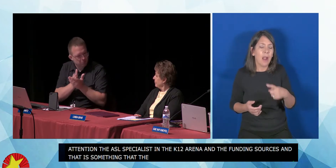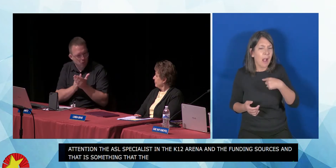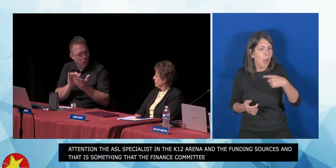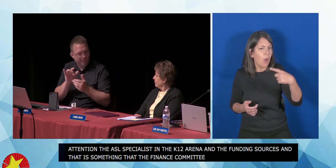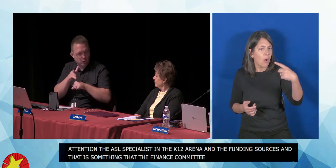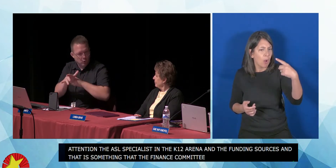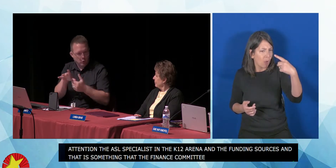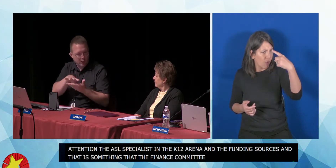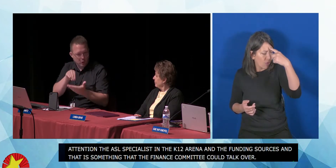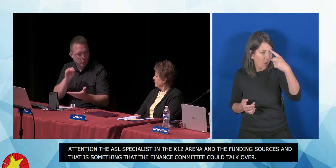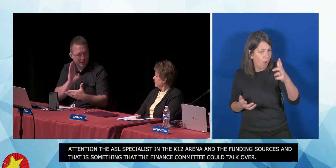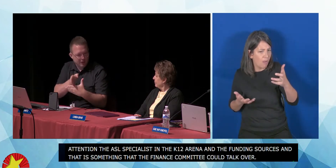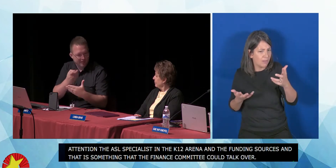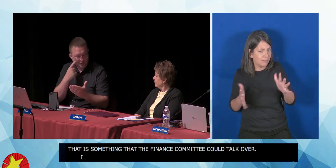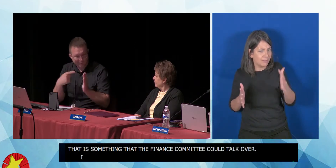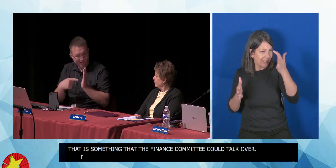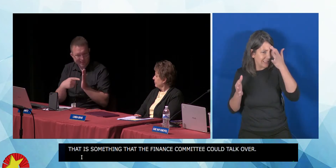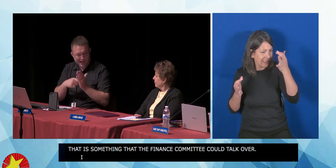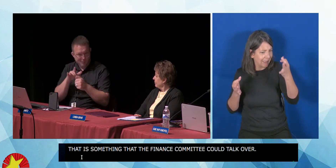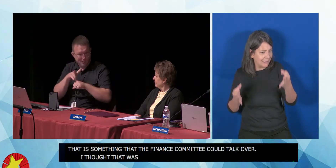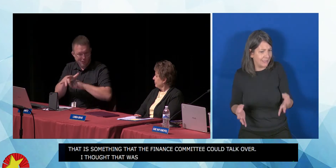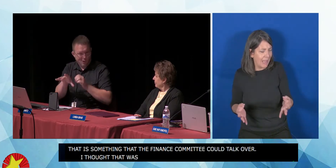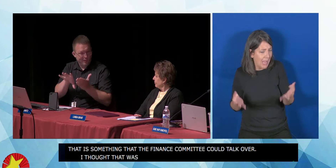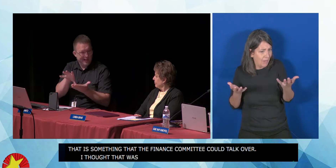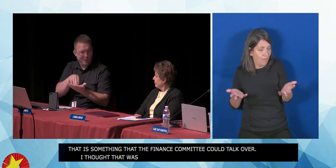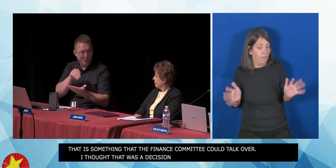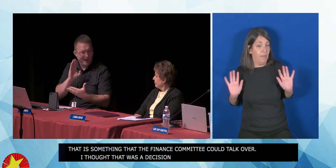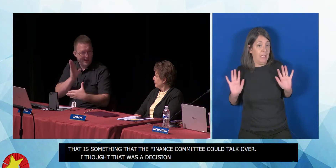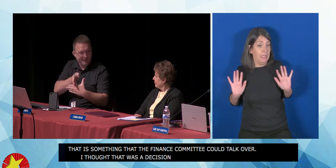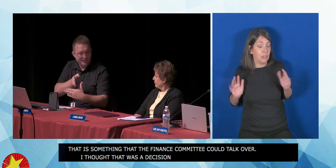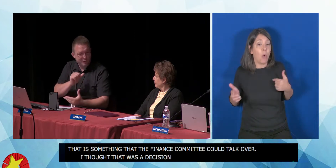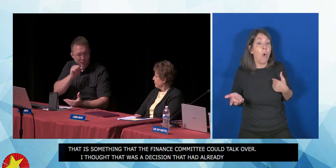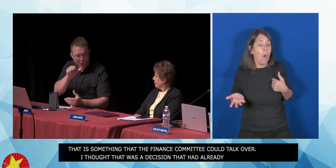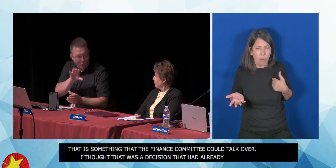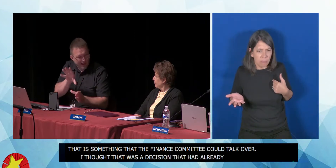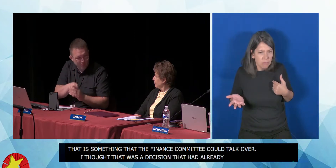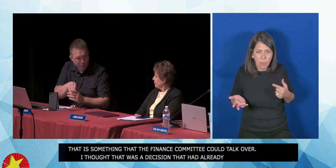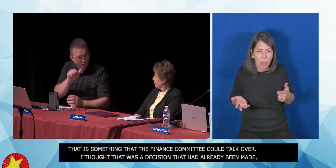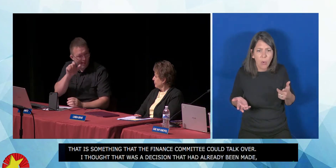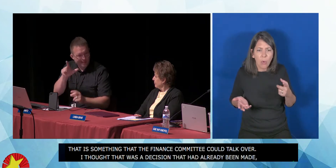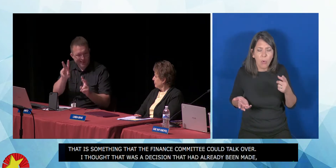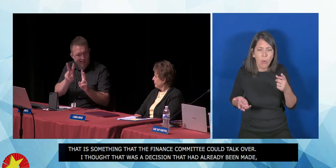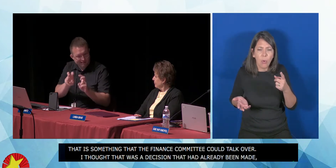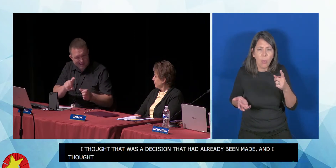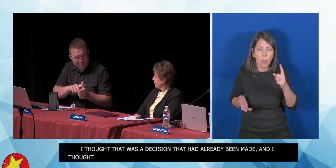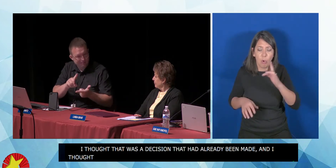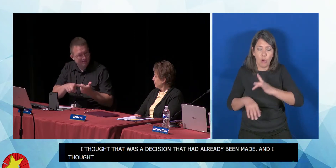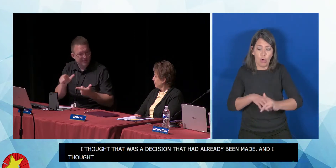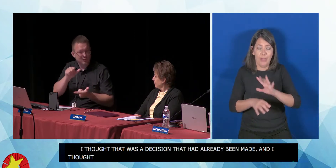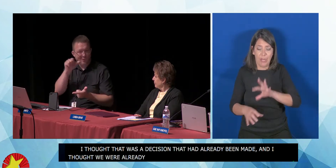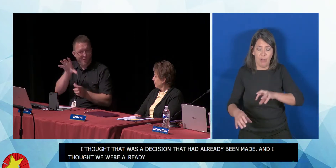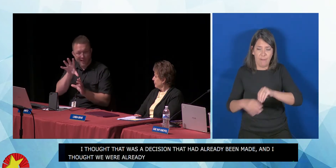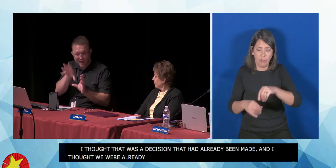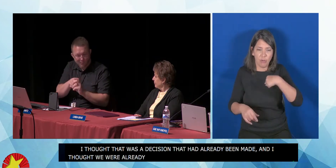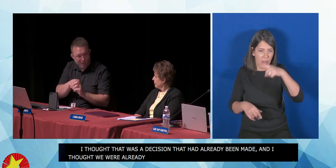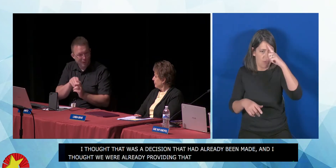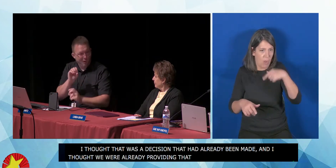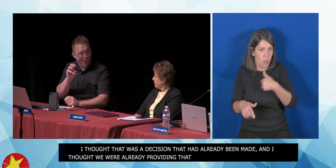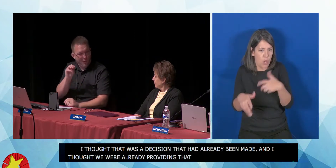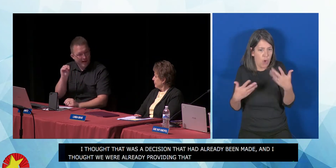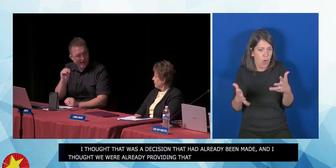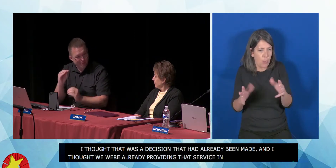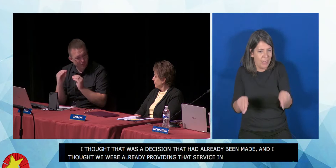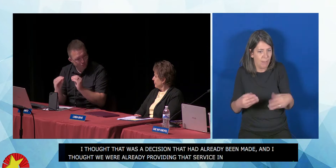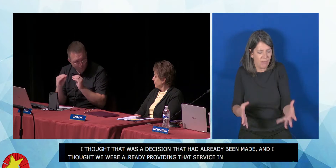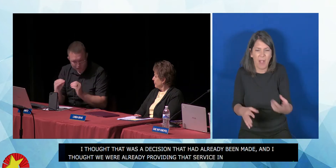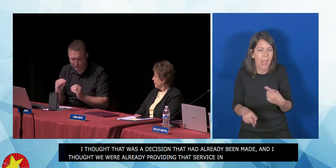was a decision that had already been made. I thought that we were already providing that service in early intervention, but we're